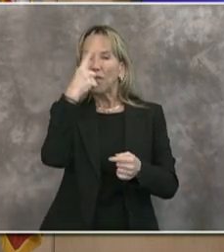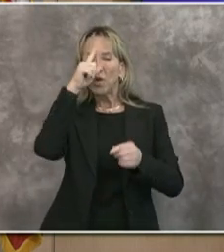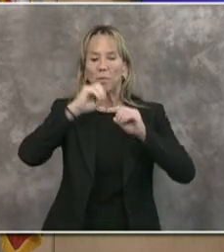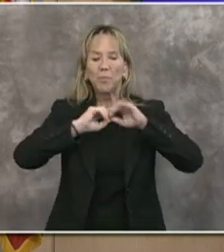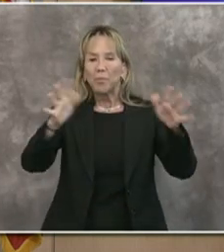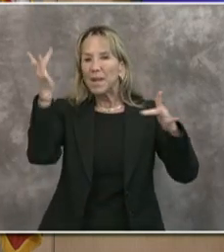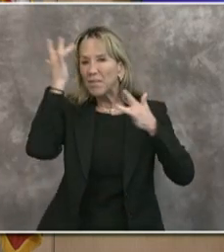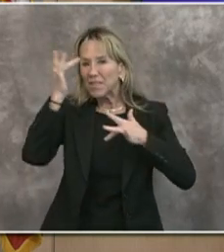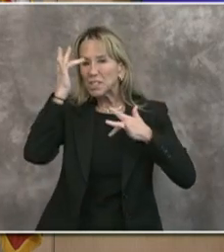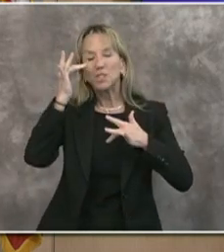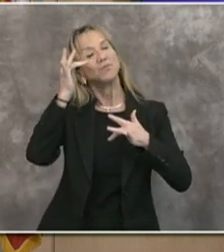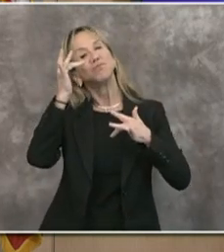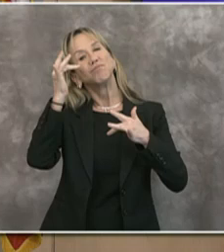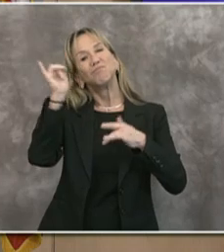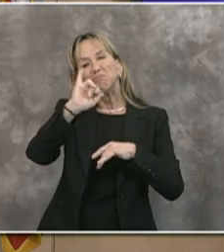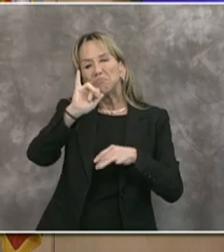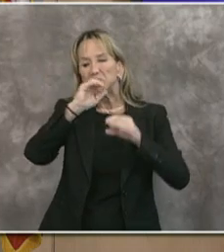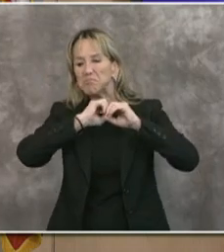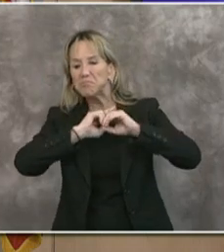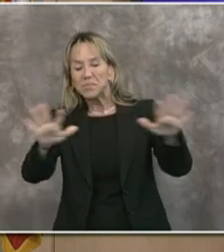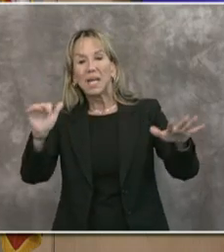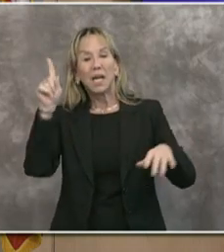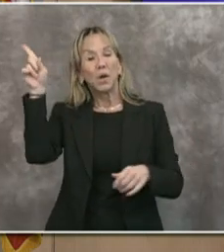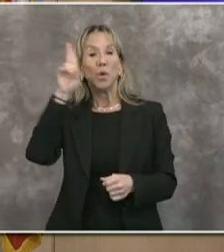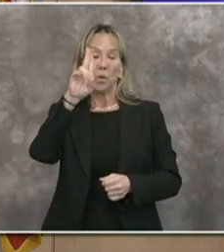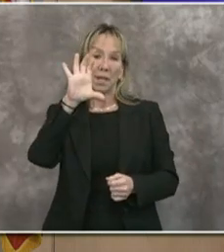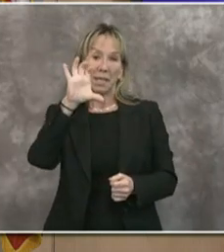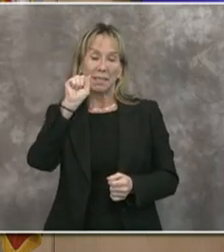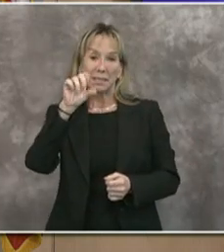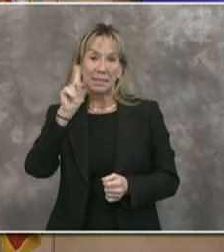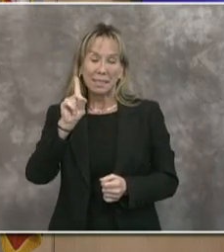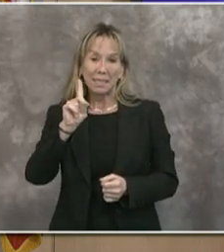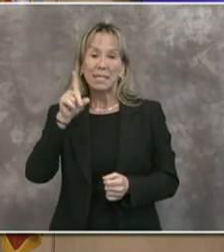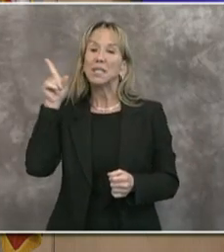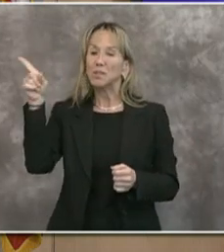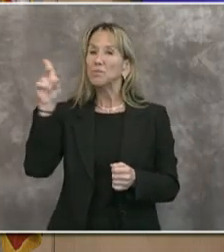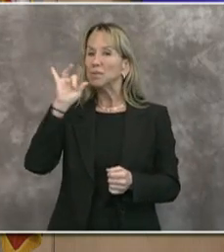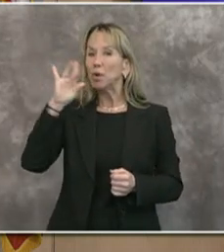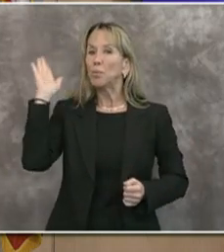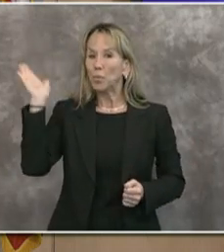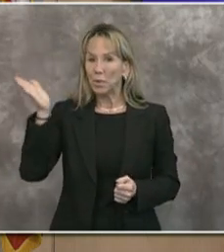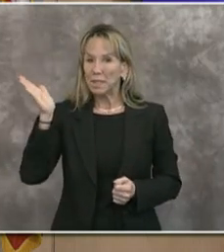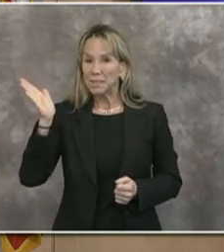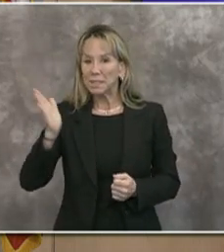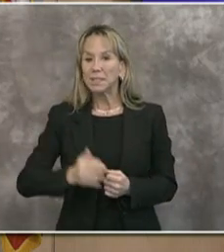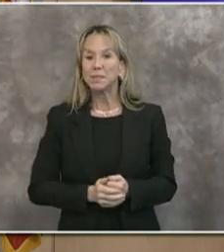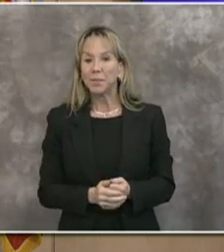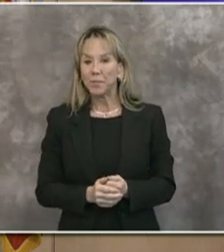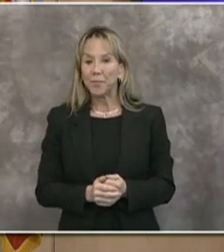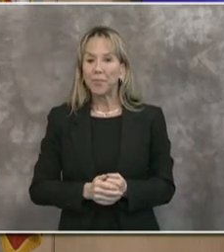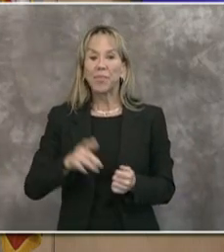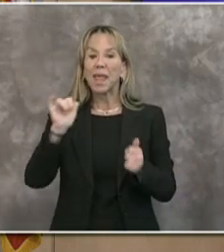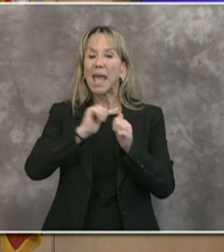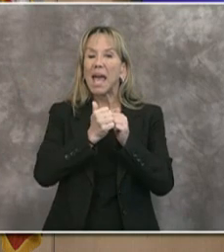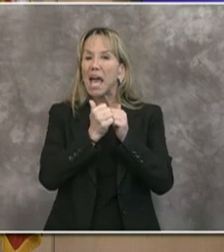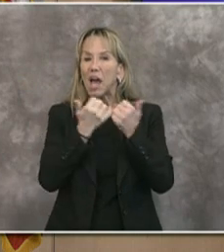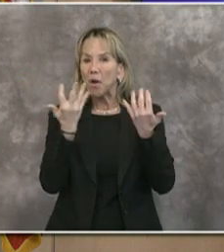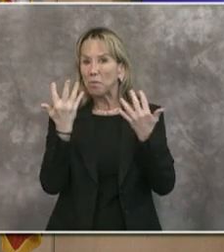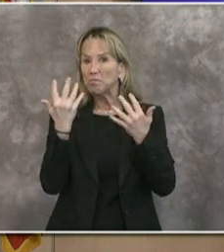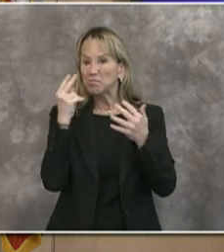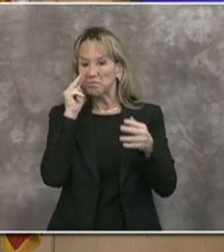Diseases and Global Public Health at UCSD, made a presentation on how we are flattening the